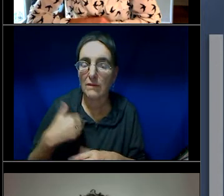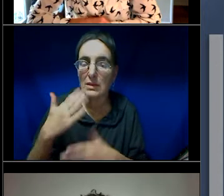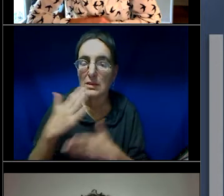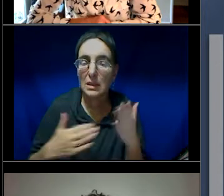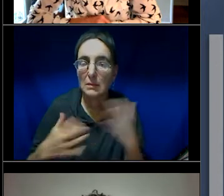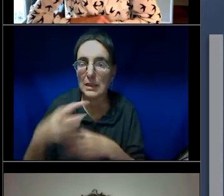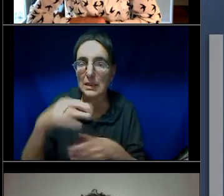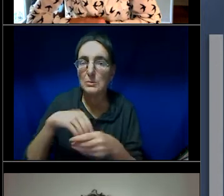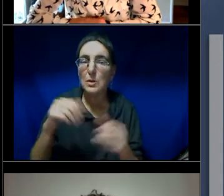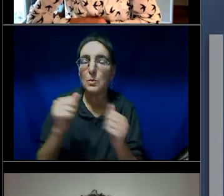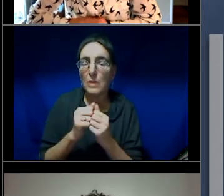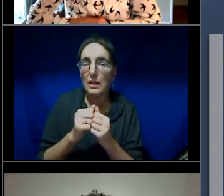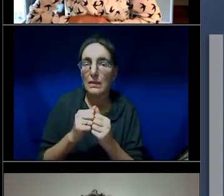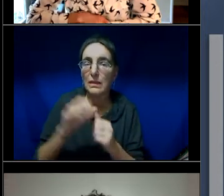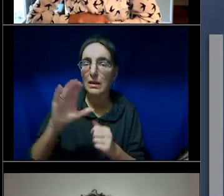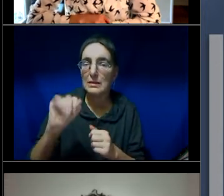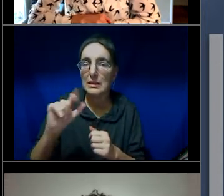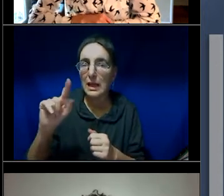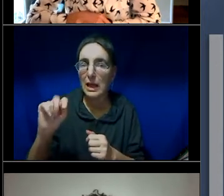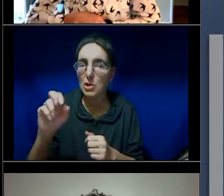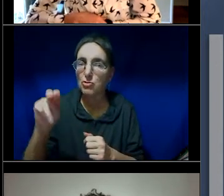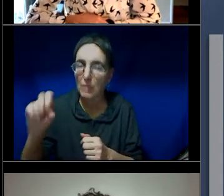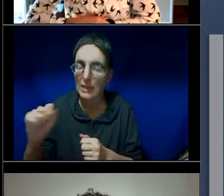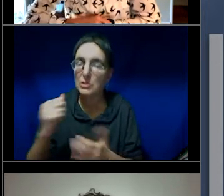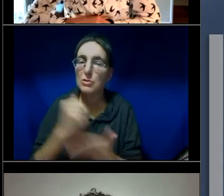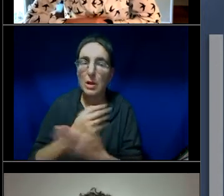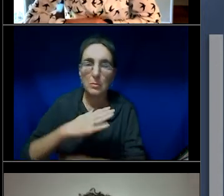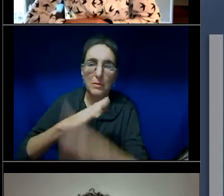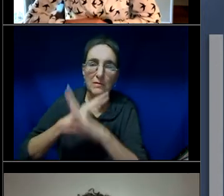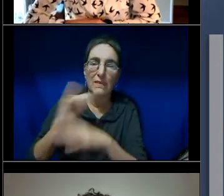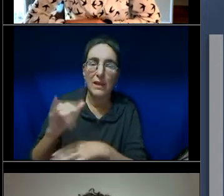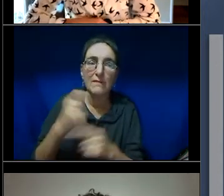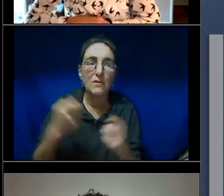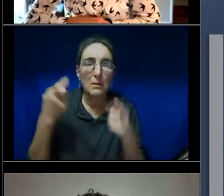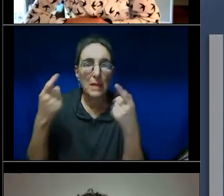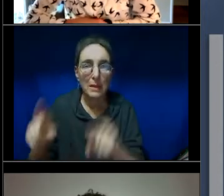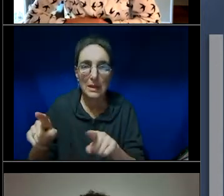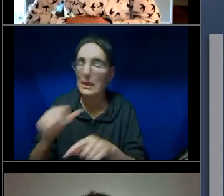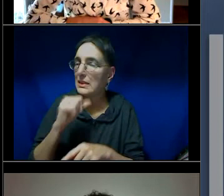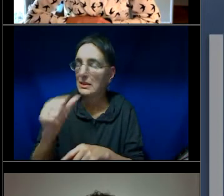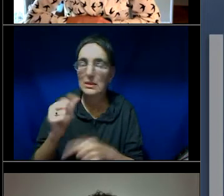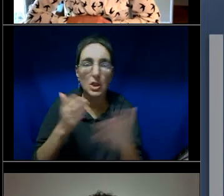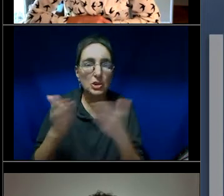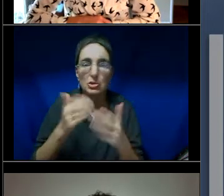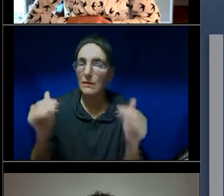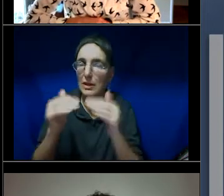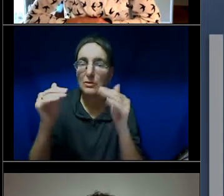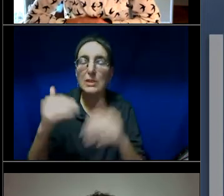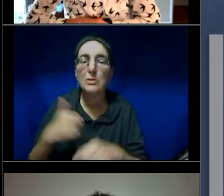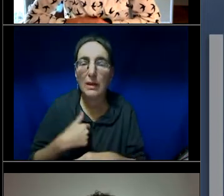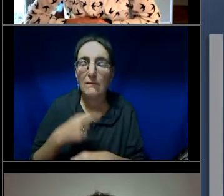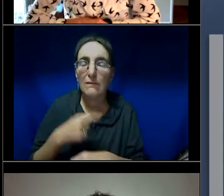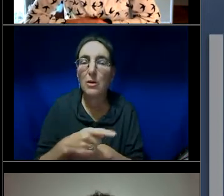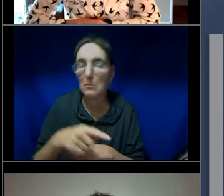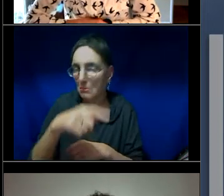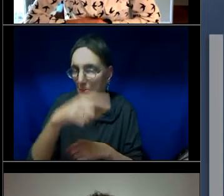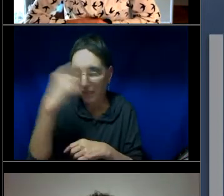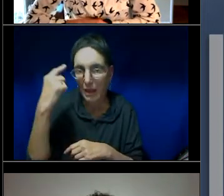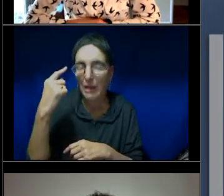with Caltrans to help prevent this from happening, because this would not serve equity to have our Black residents have their